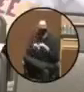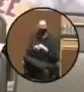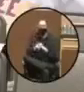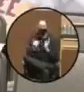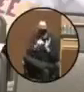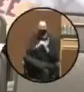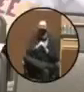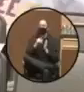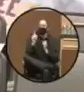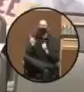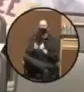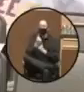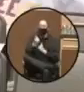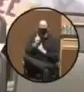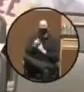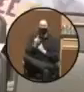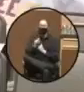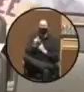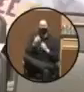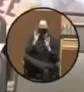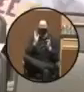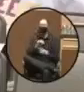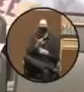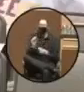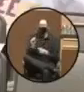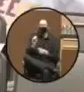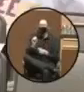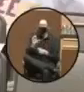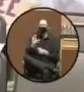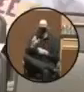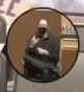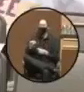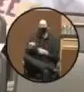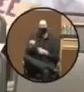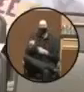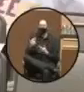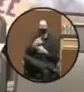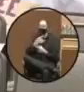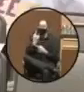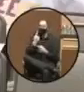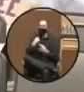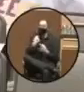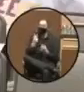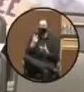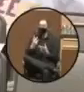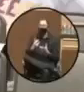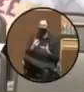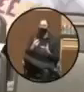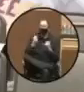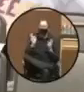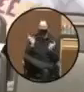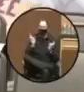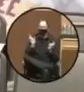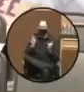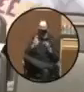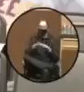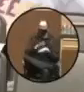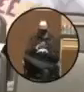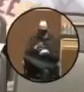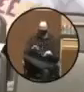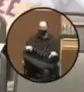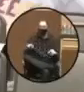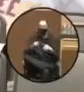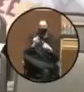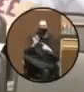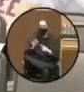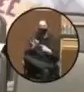decision the parents and their doctors make, not the school board. Where there is risk, There must always be choice. If masks continue